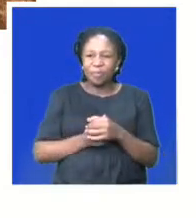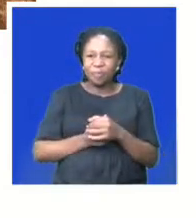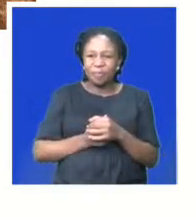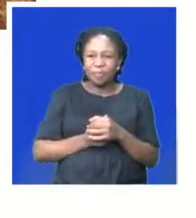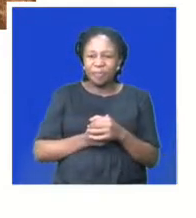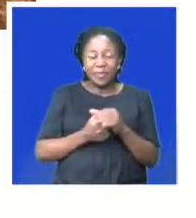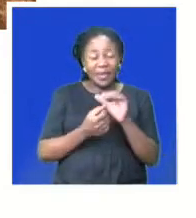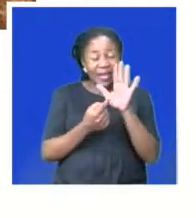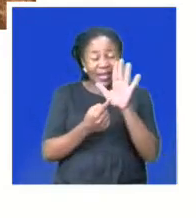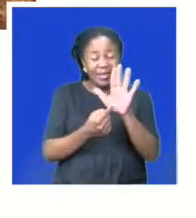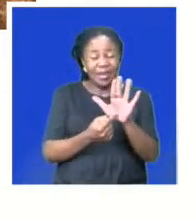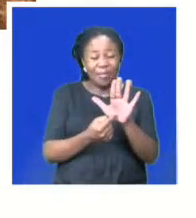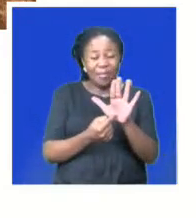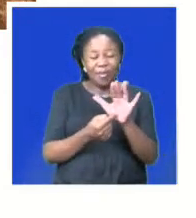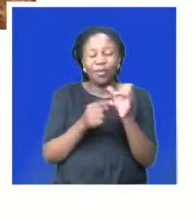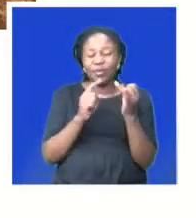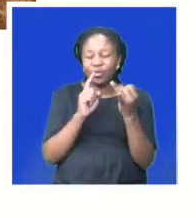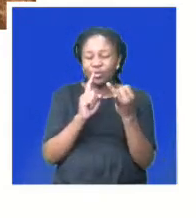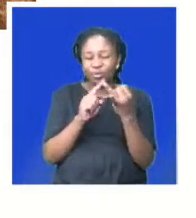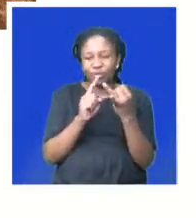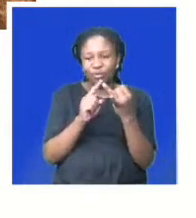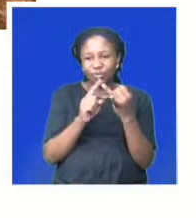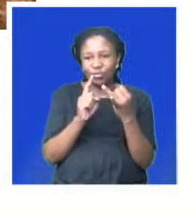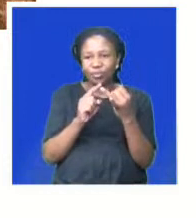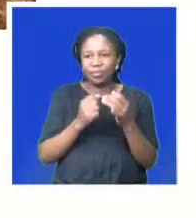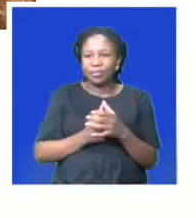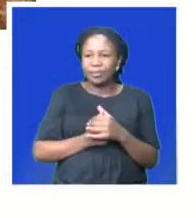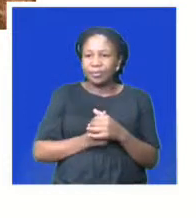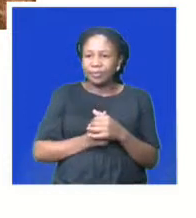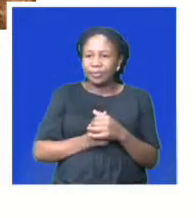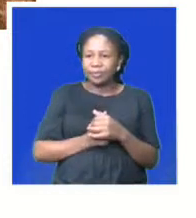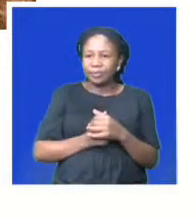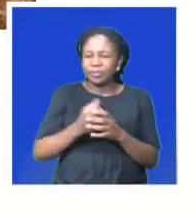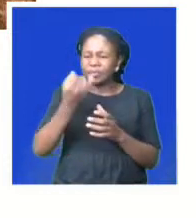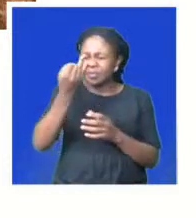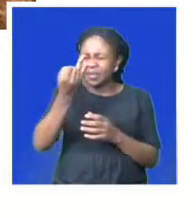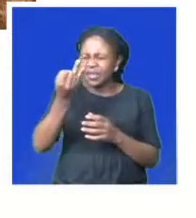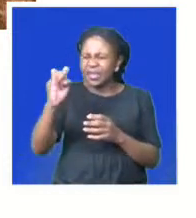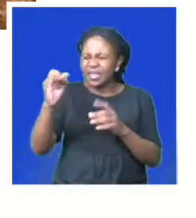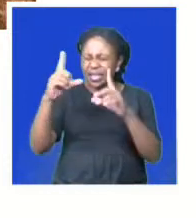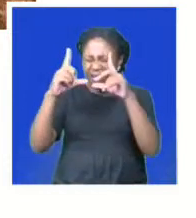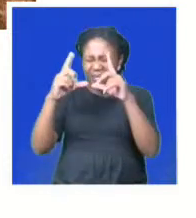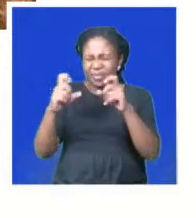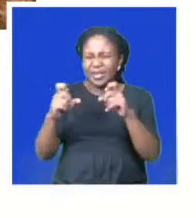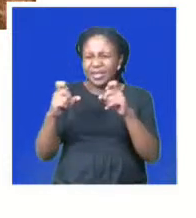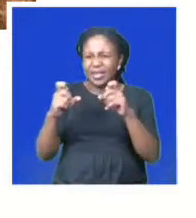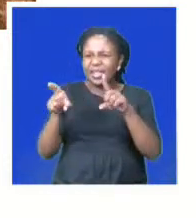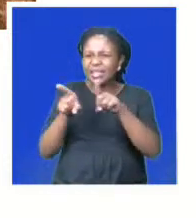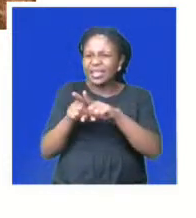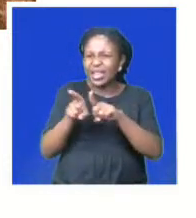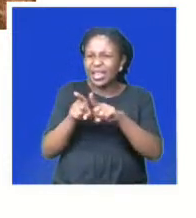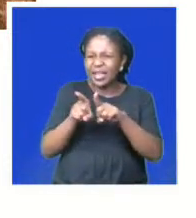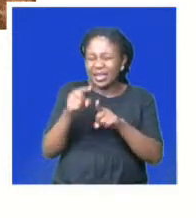2. This is also an example of a rural or